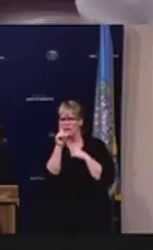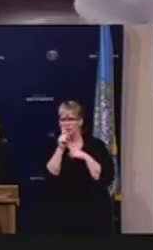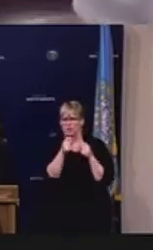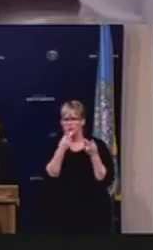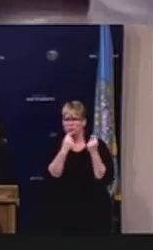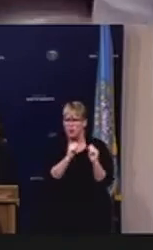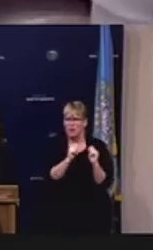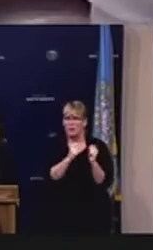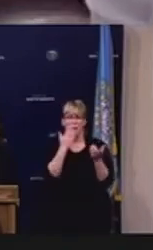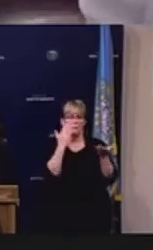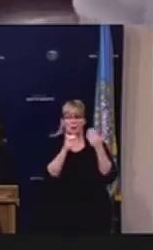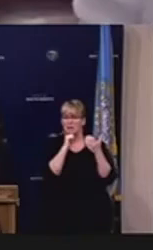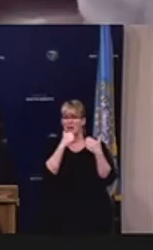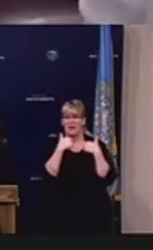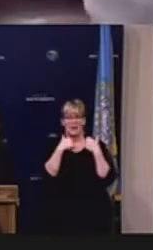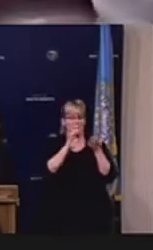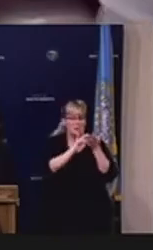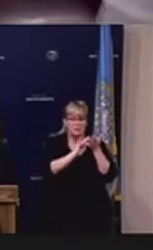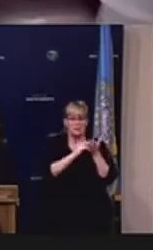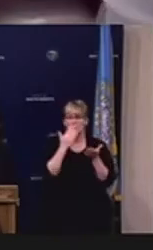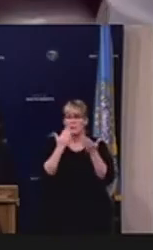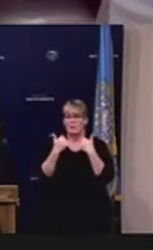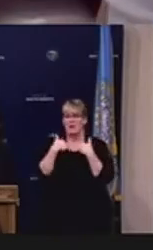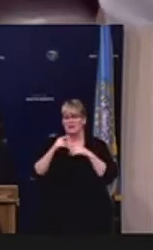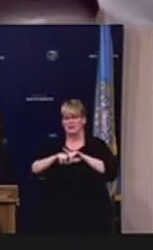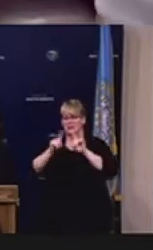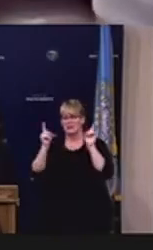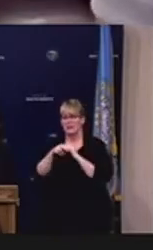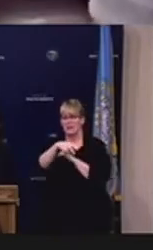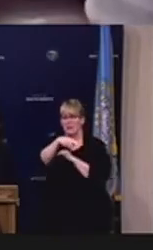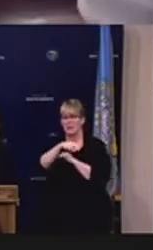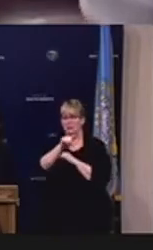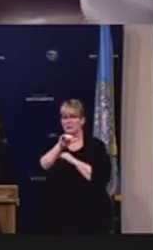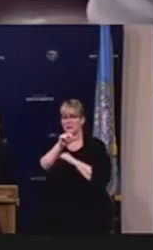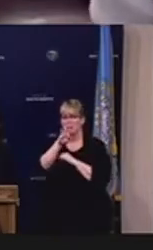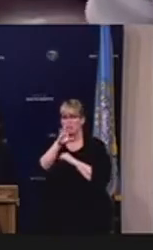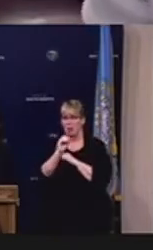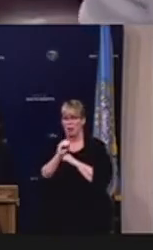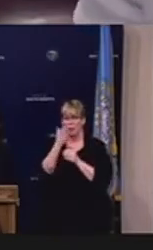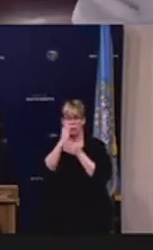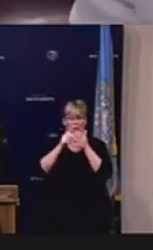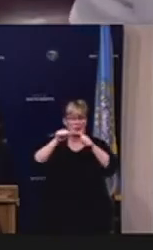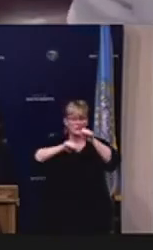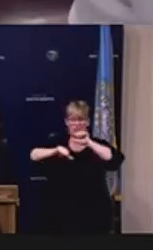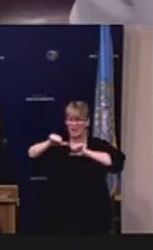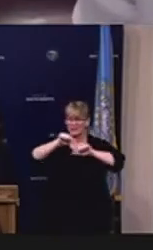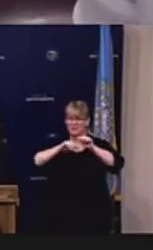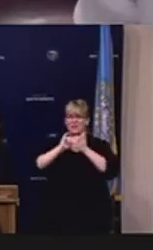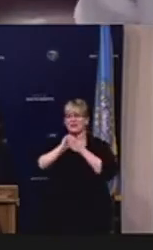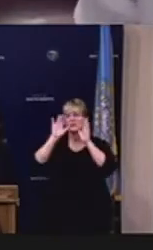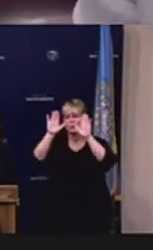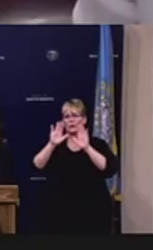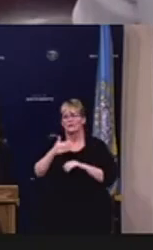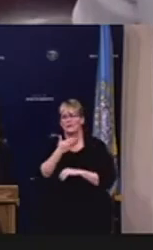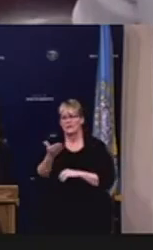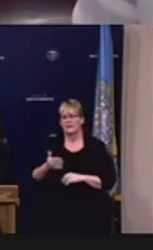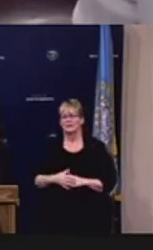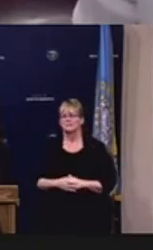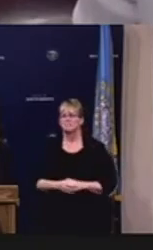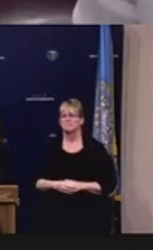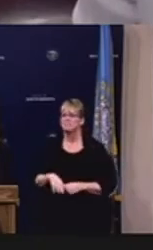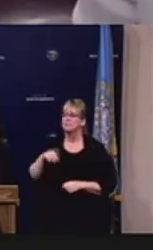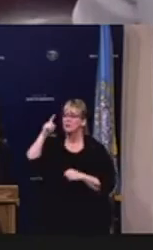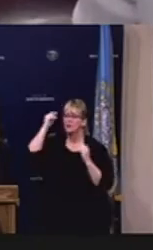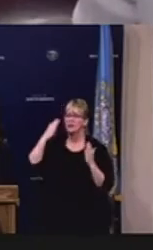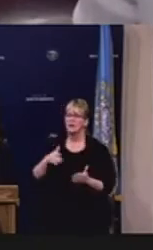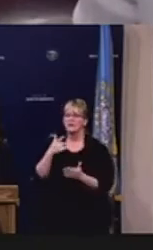They might not get the med, they might get the placebo. So, being a part of science is a wonderful thing. Well,